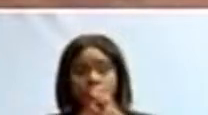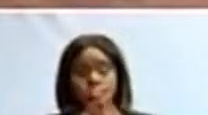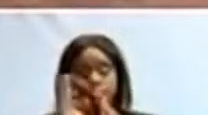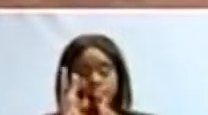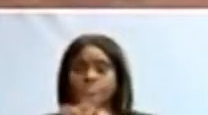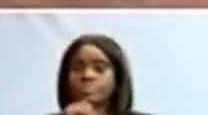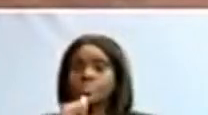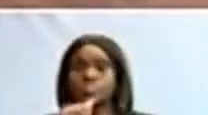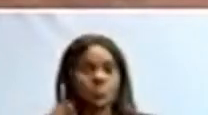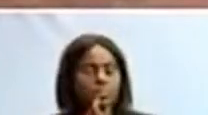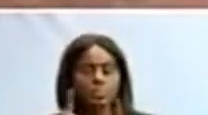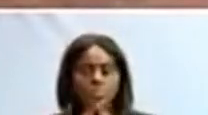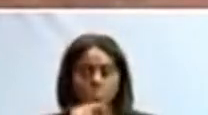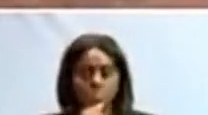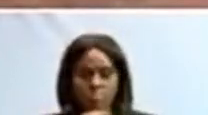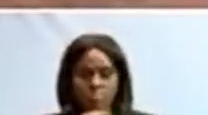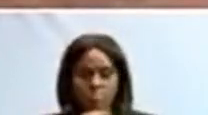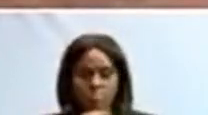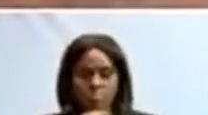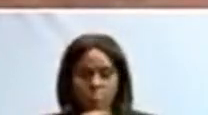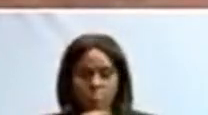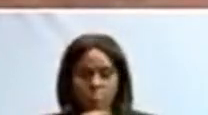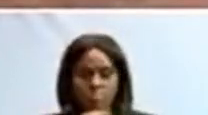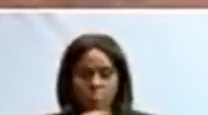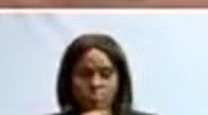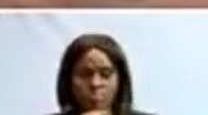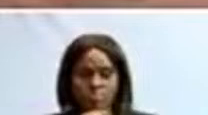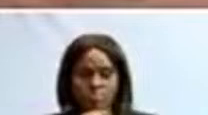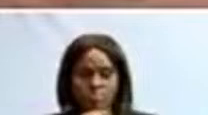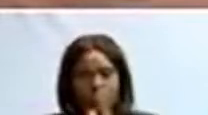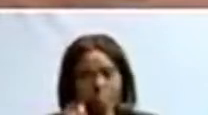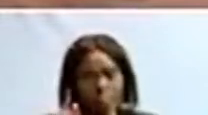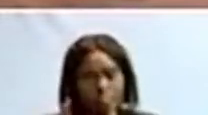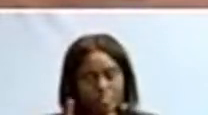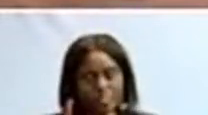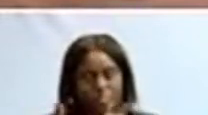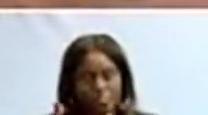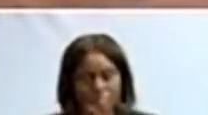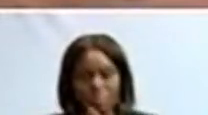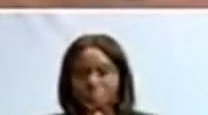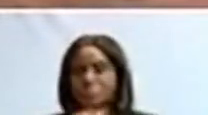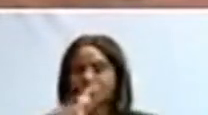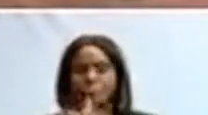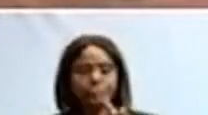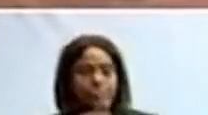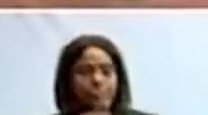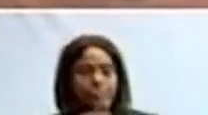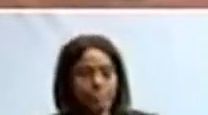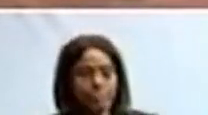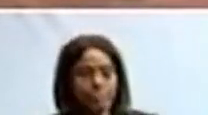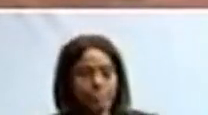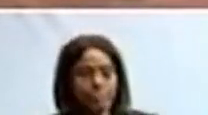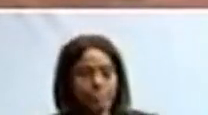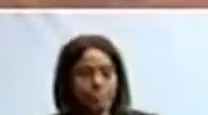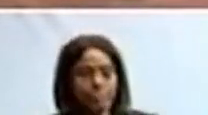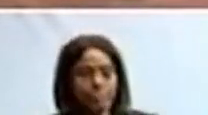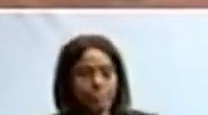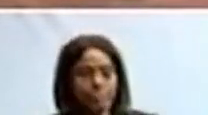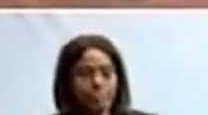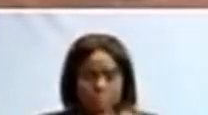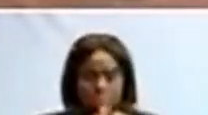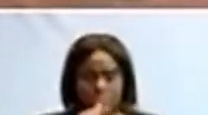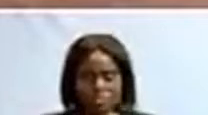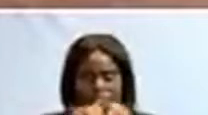could not be made without undue inconvenience and cost implications on